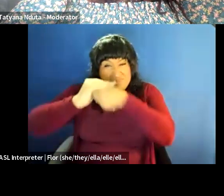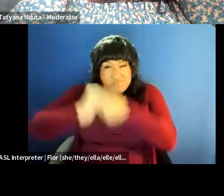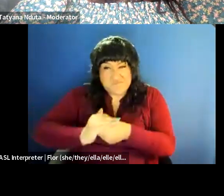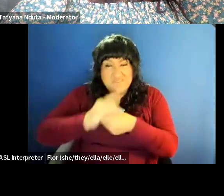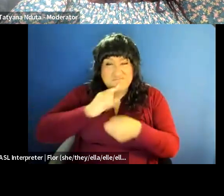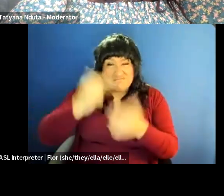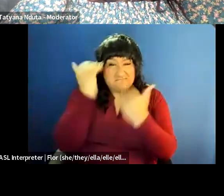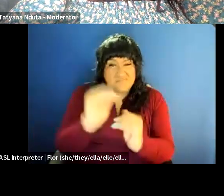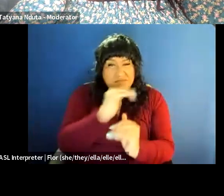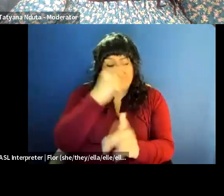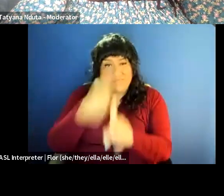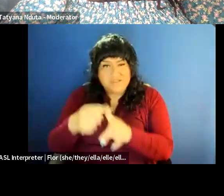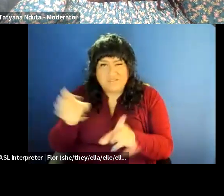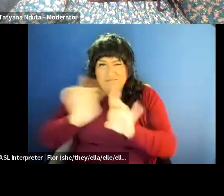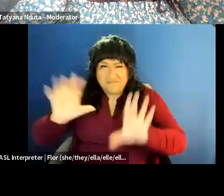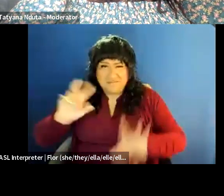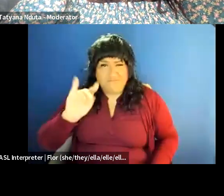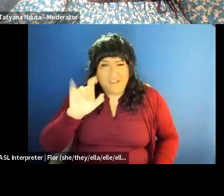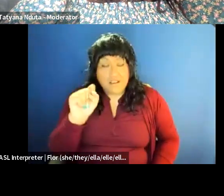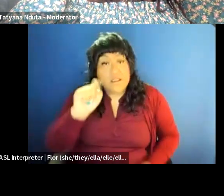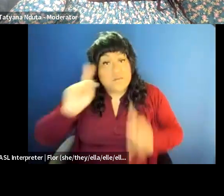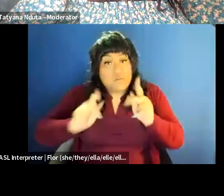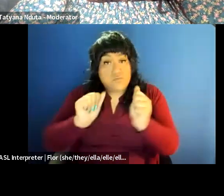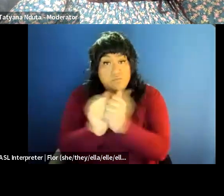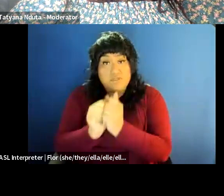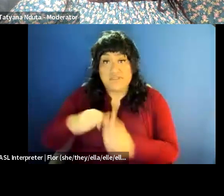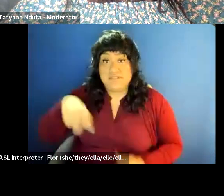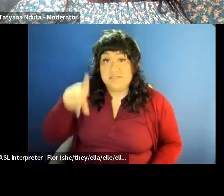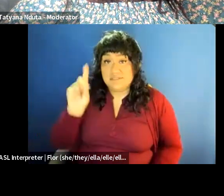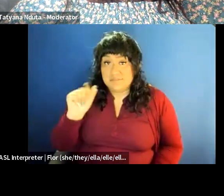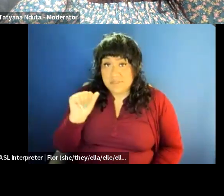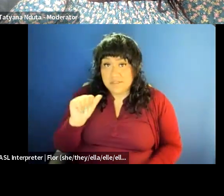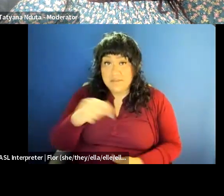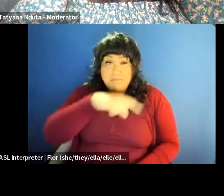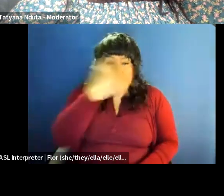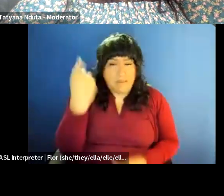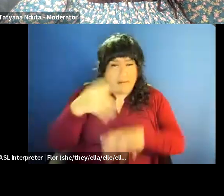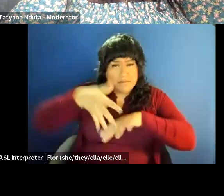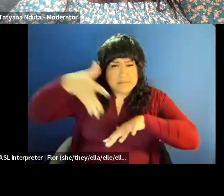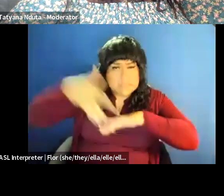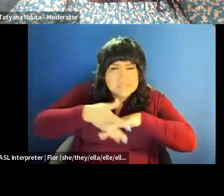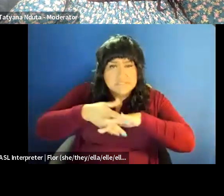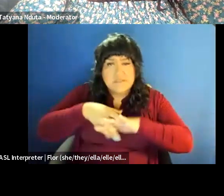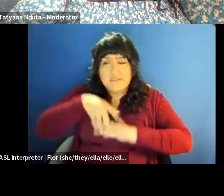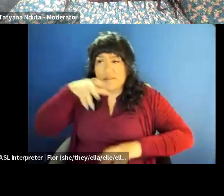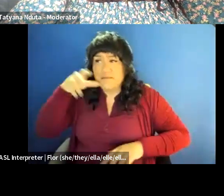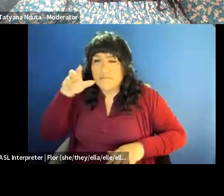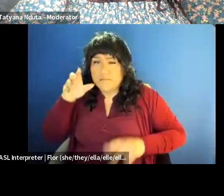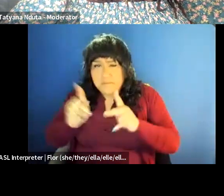and violent. People with disabilities, Black, Indigenous, people of color,